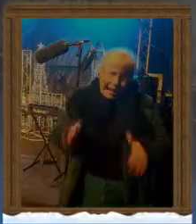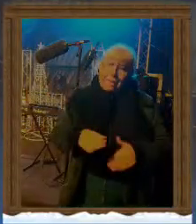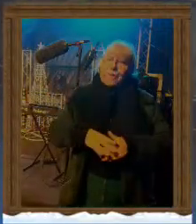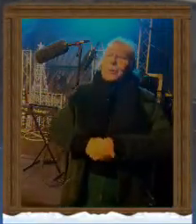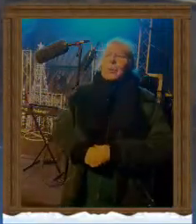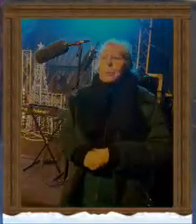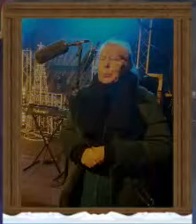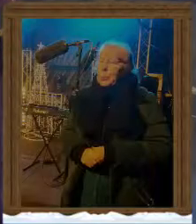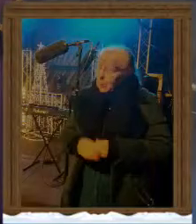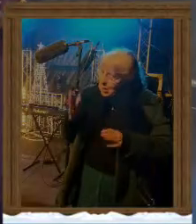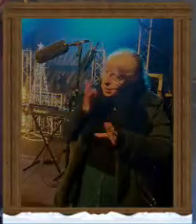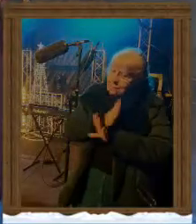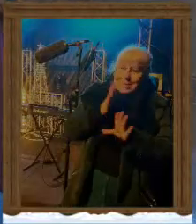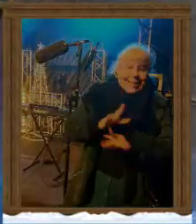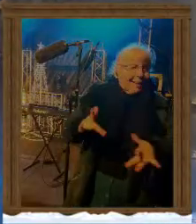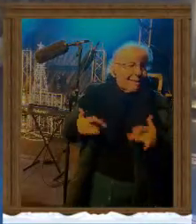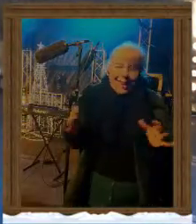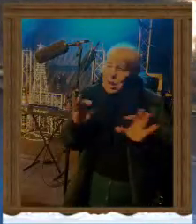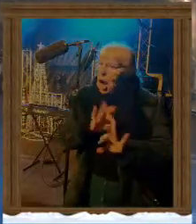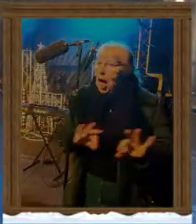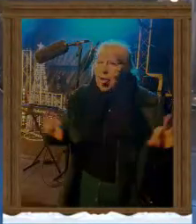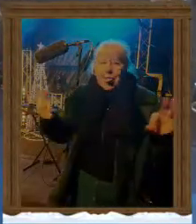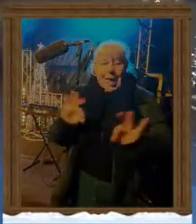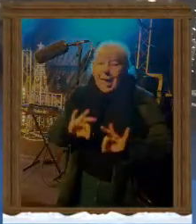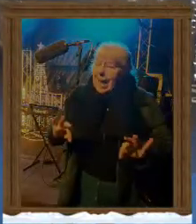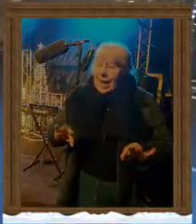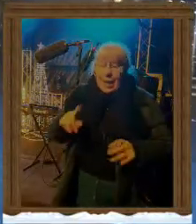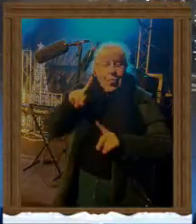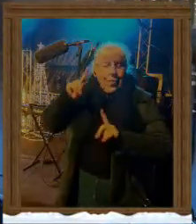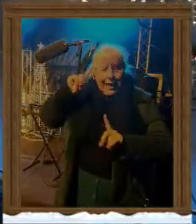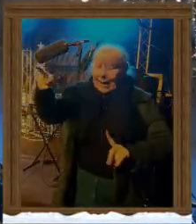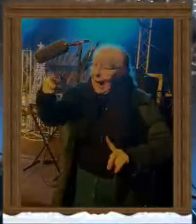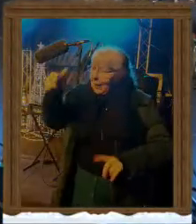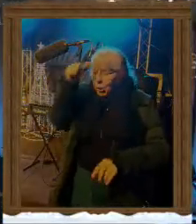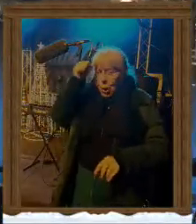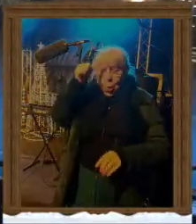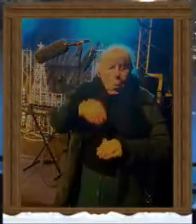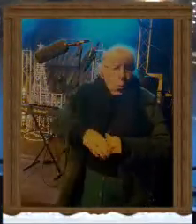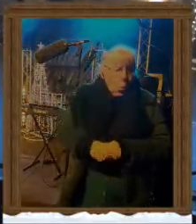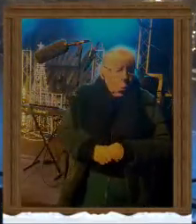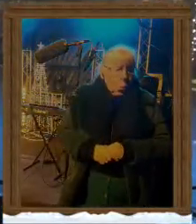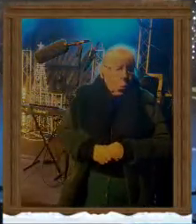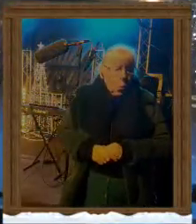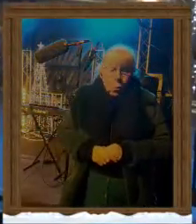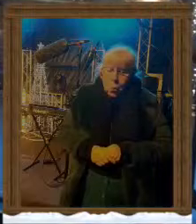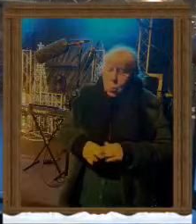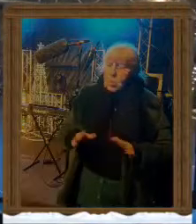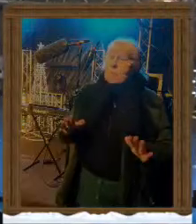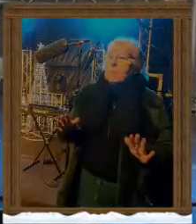be. Conceal, don't feel, don't let them know.